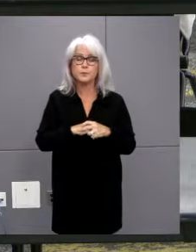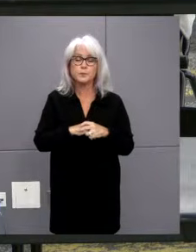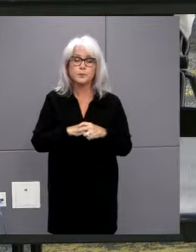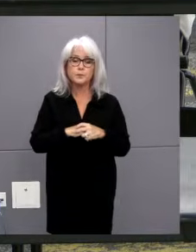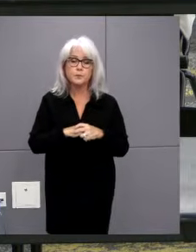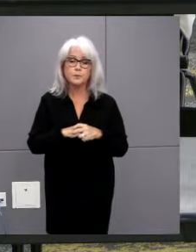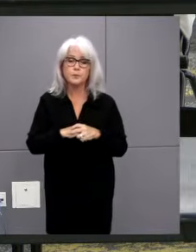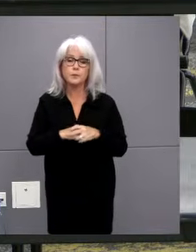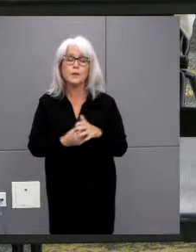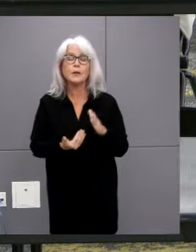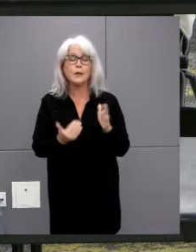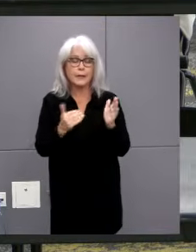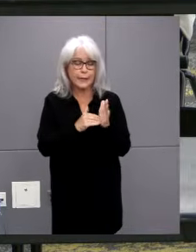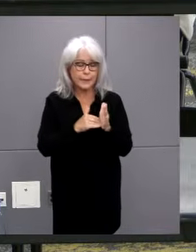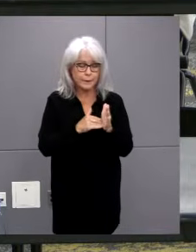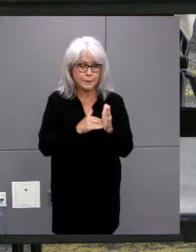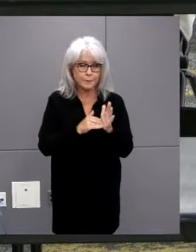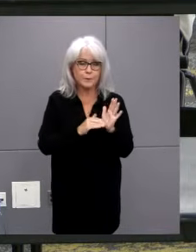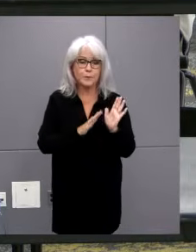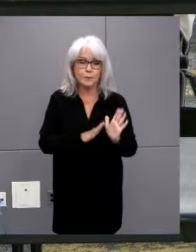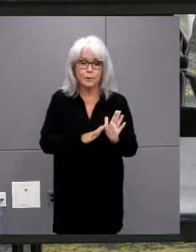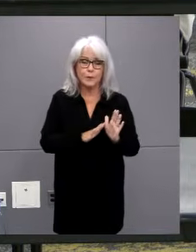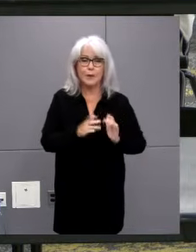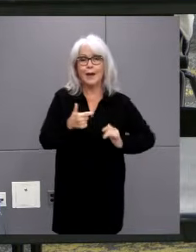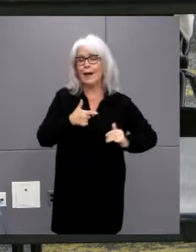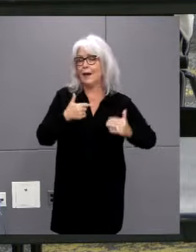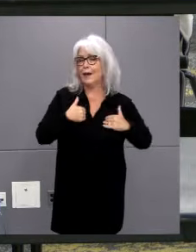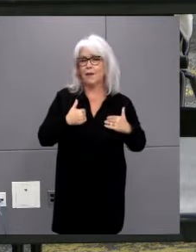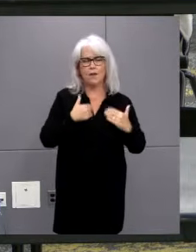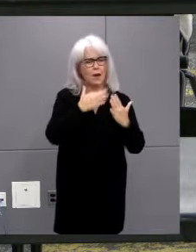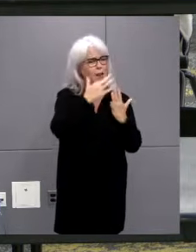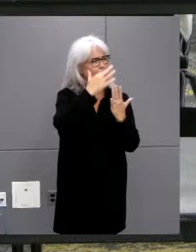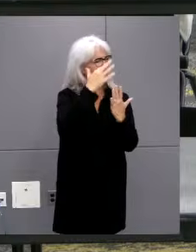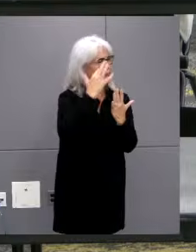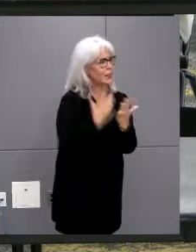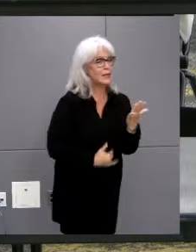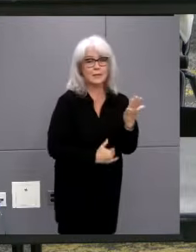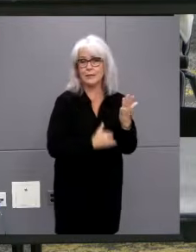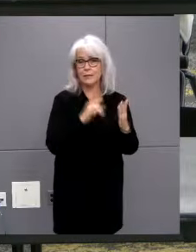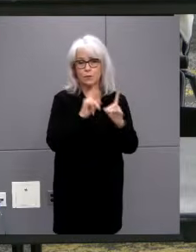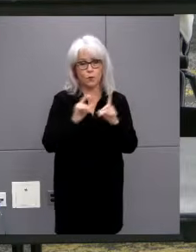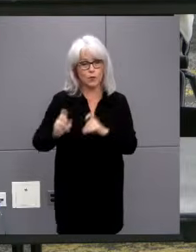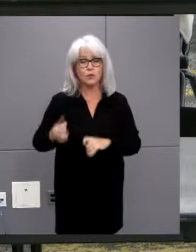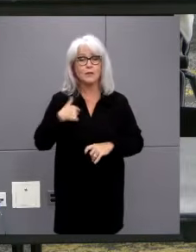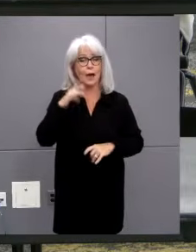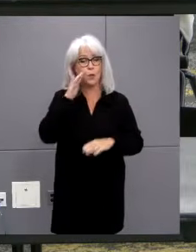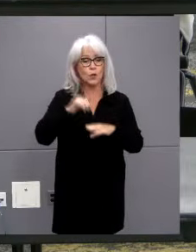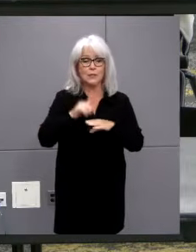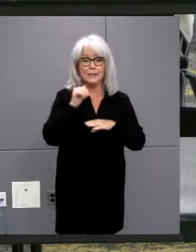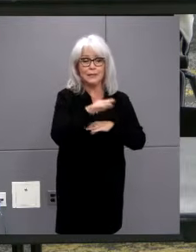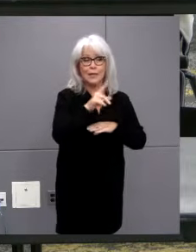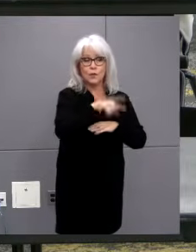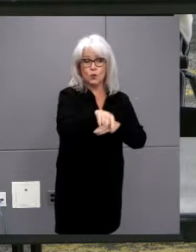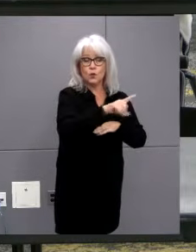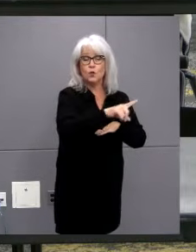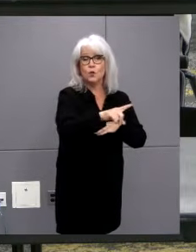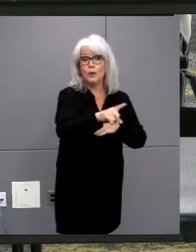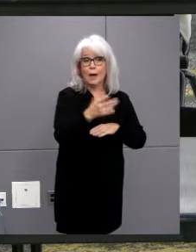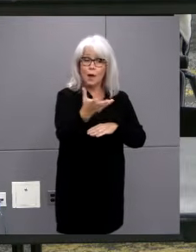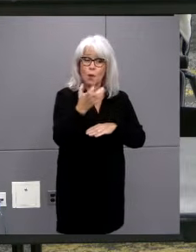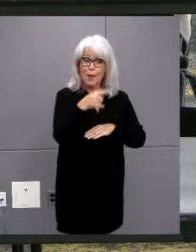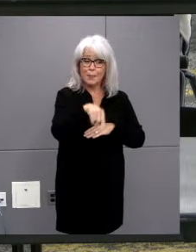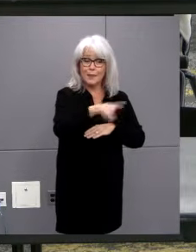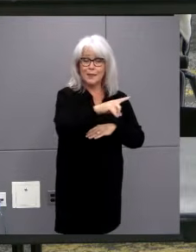But again, and I have a list of questions, Jeff, that I'm gonna send to you because I do want these answered.